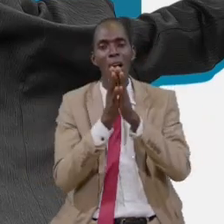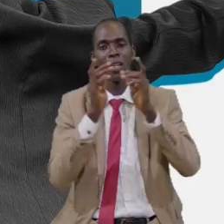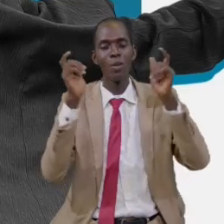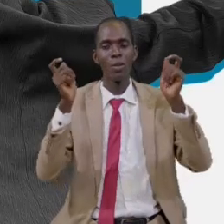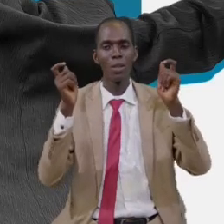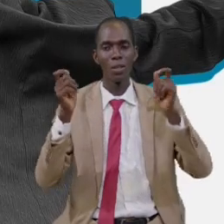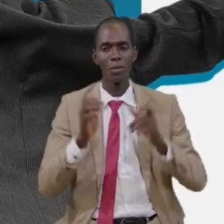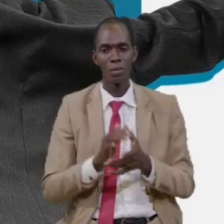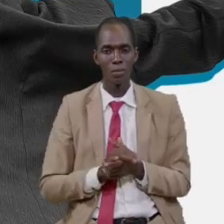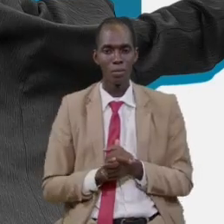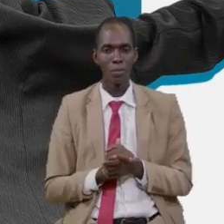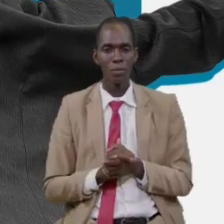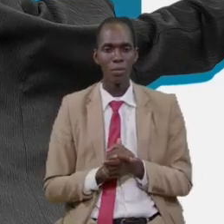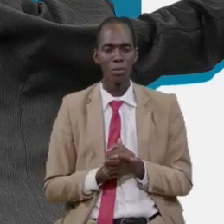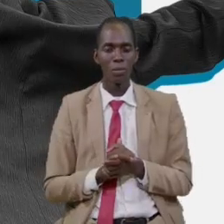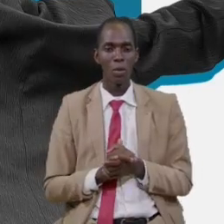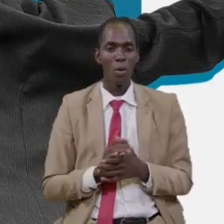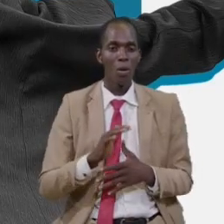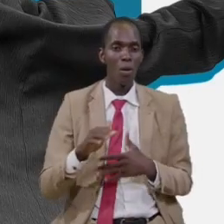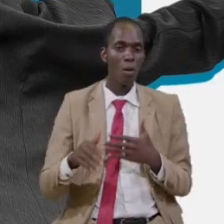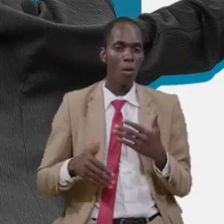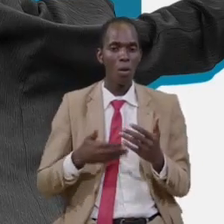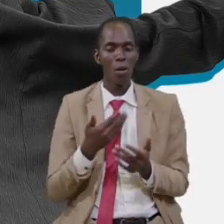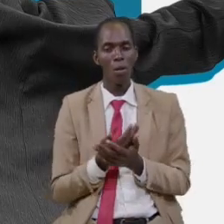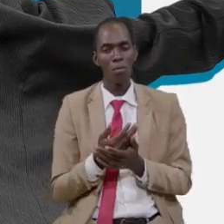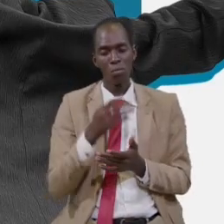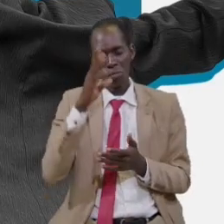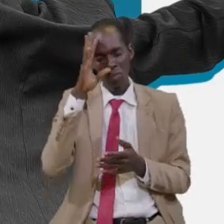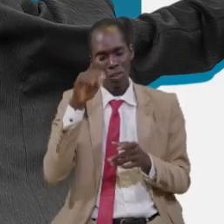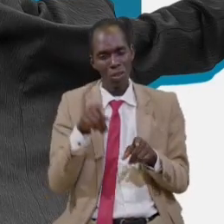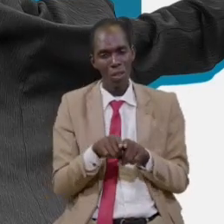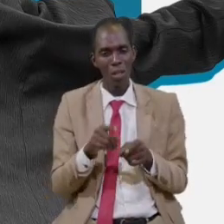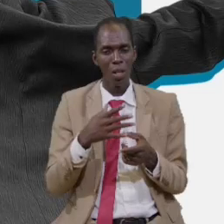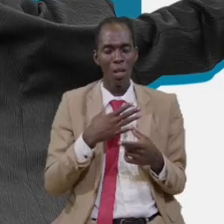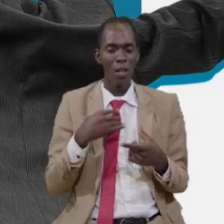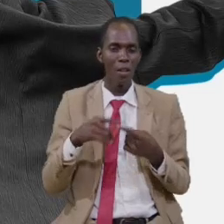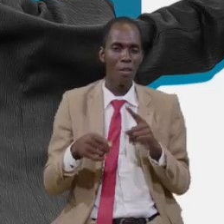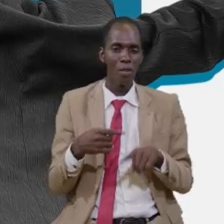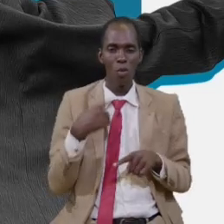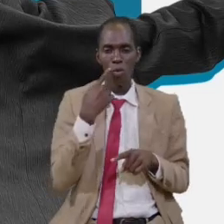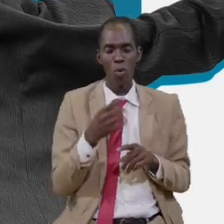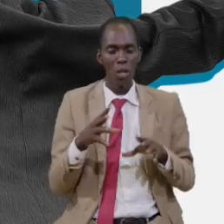All our brethren, our friends who made decision, please keep standing.